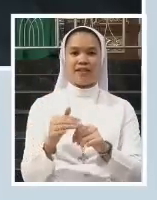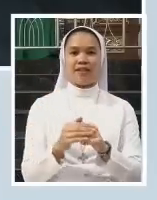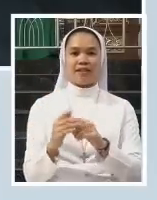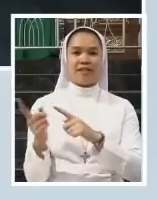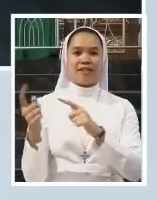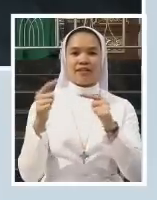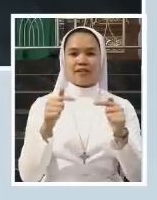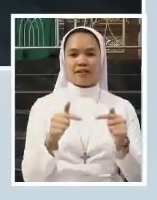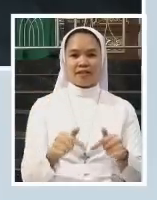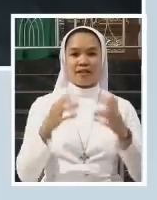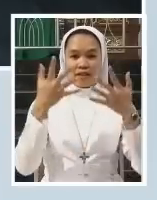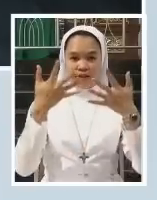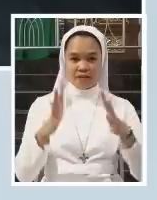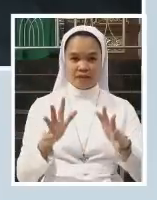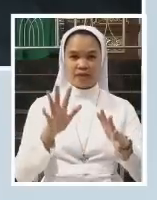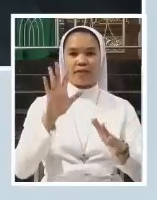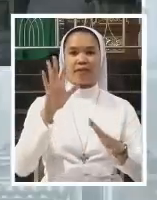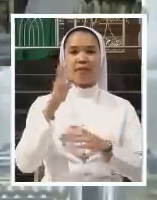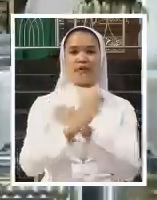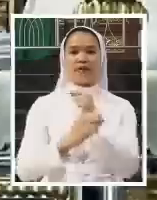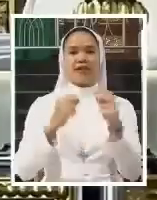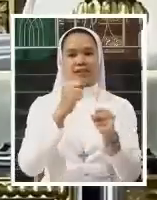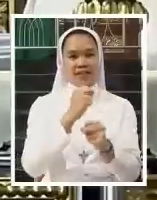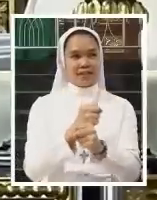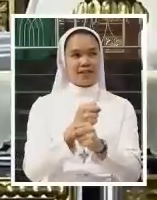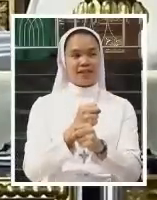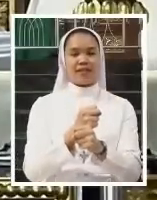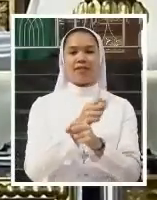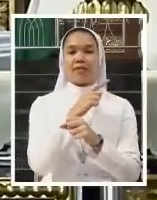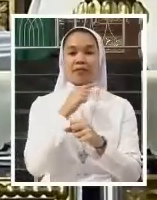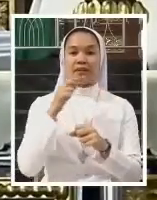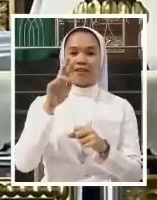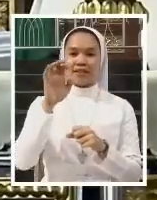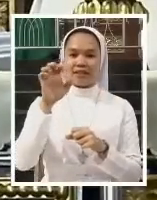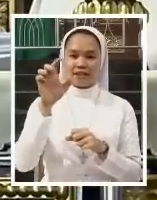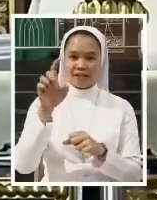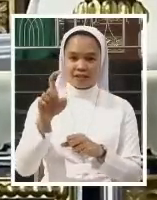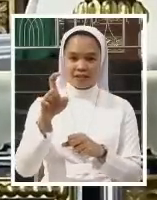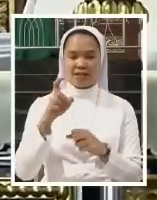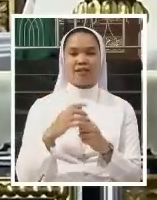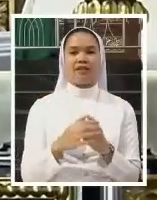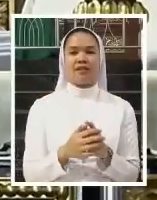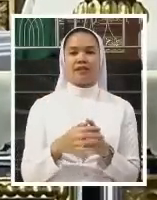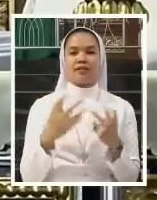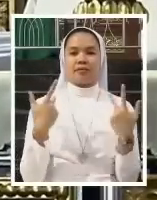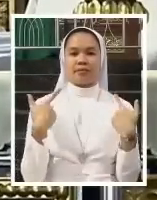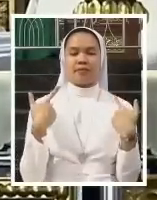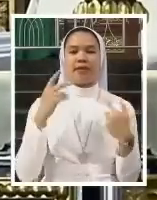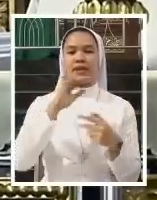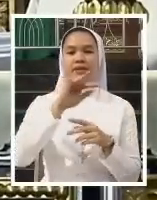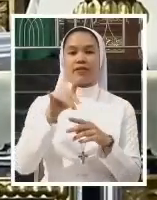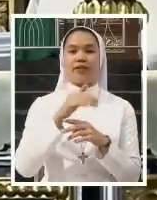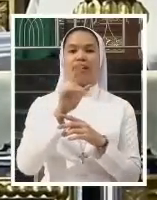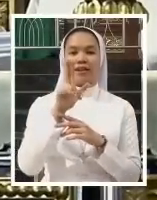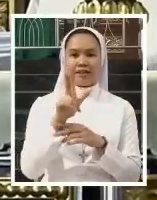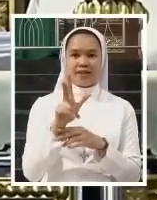the Archdiocese of Caceres after 5 years. This appointment shall take effect on July